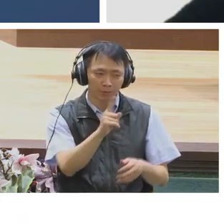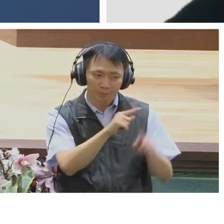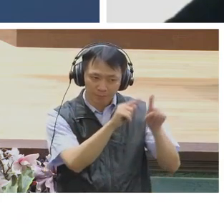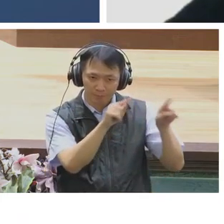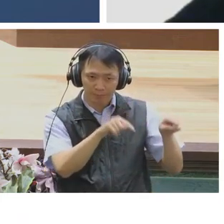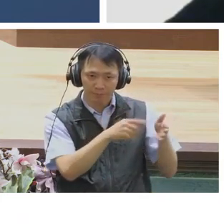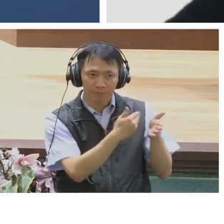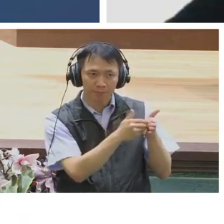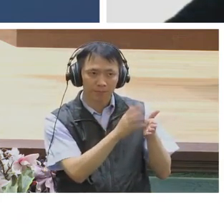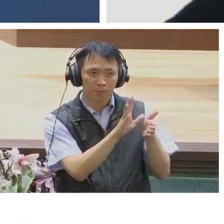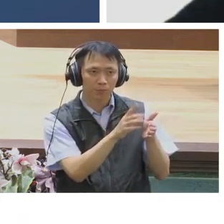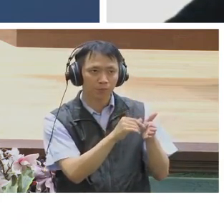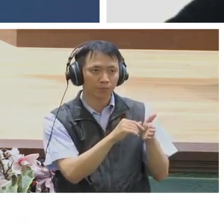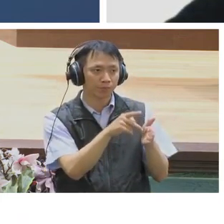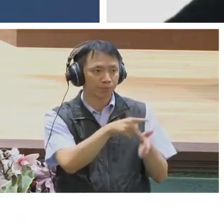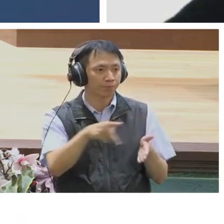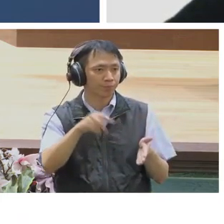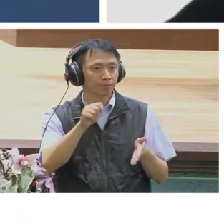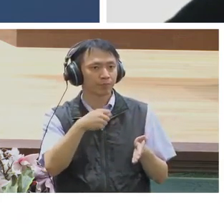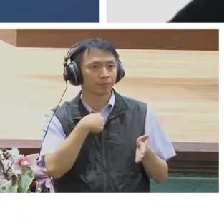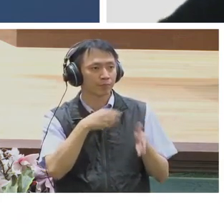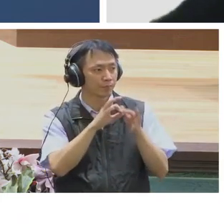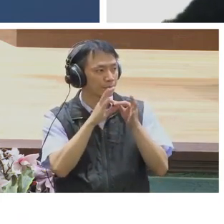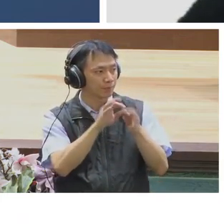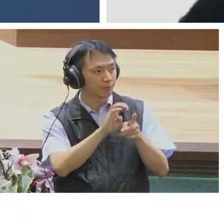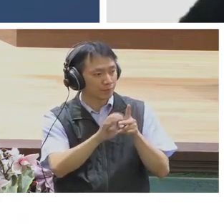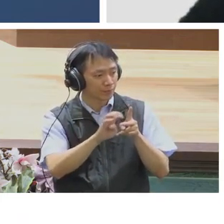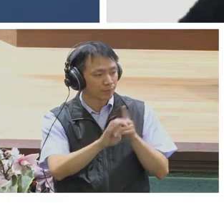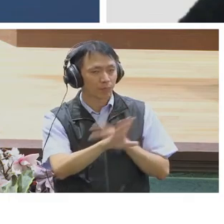you can see exactly that. So